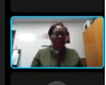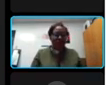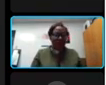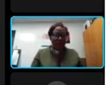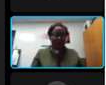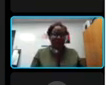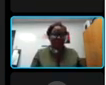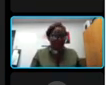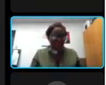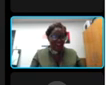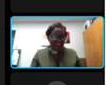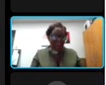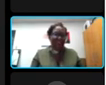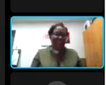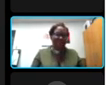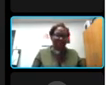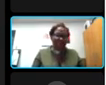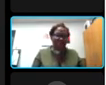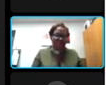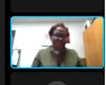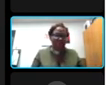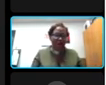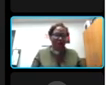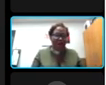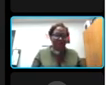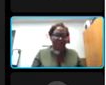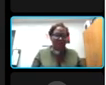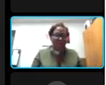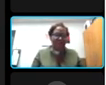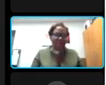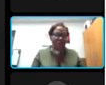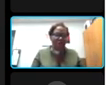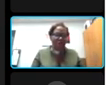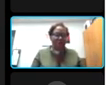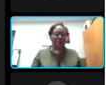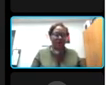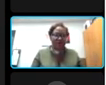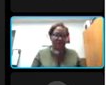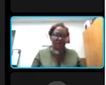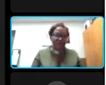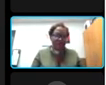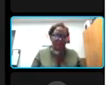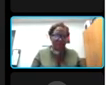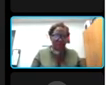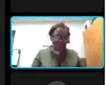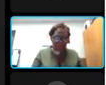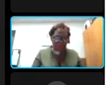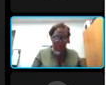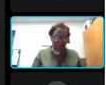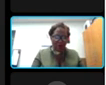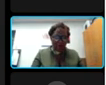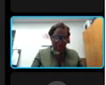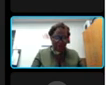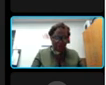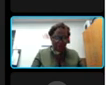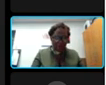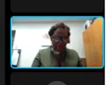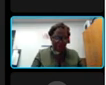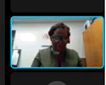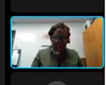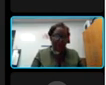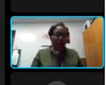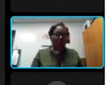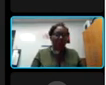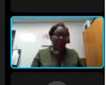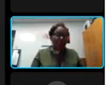student or even check if your child has any of the COVID-related symptoms that you see here on the